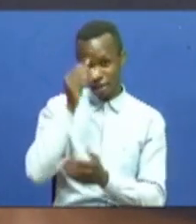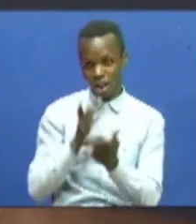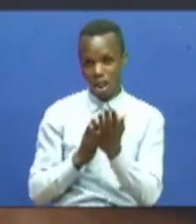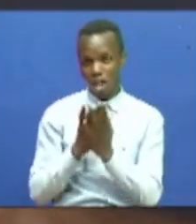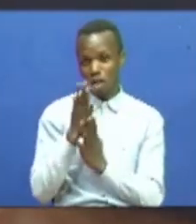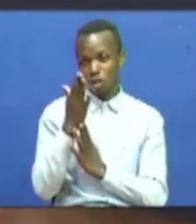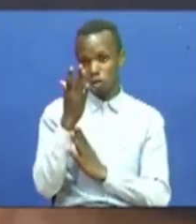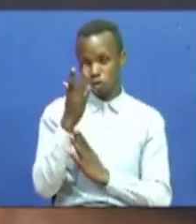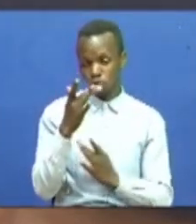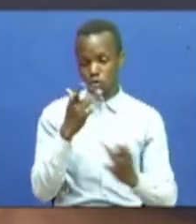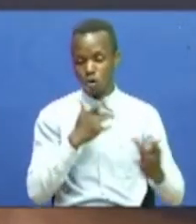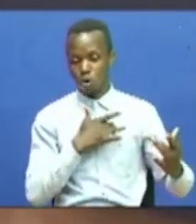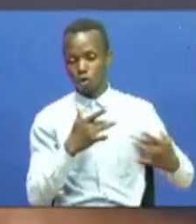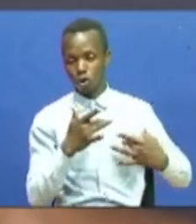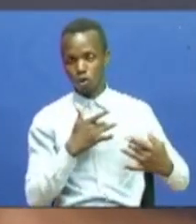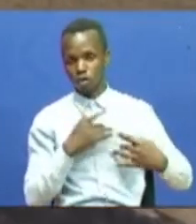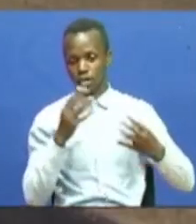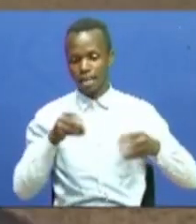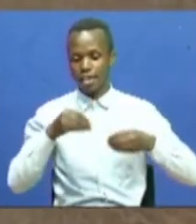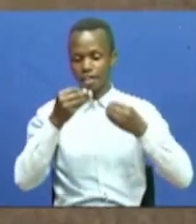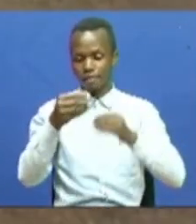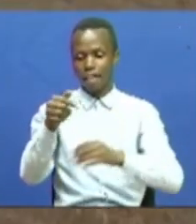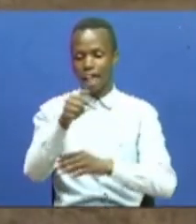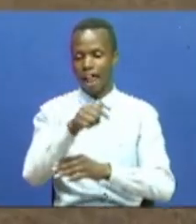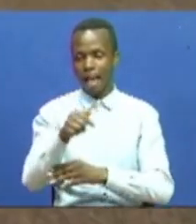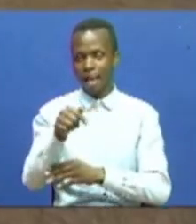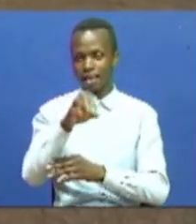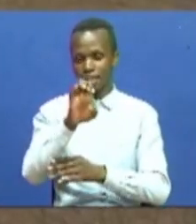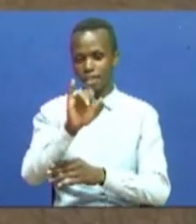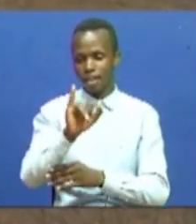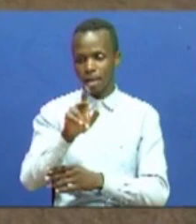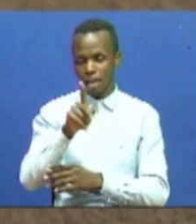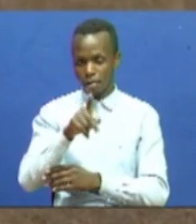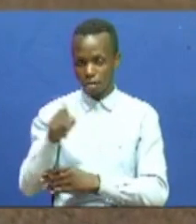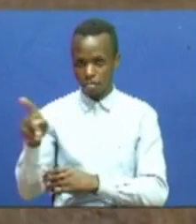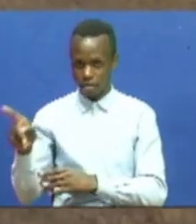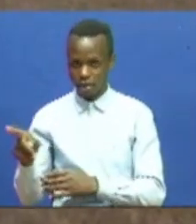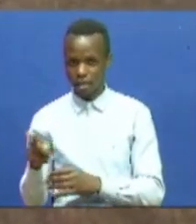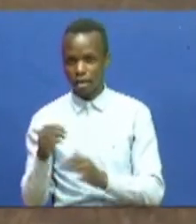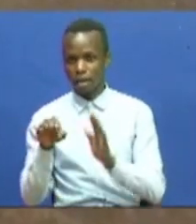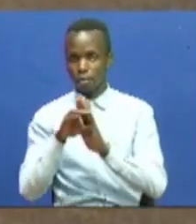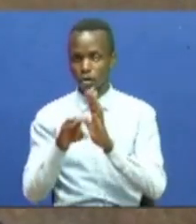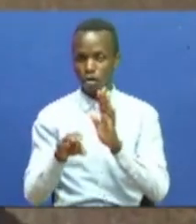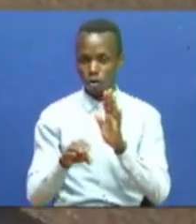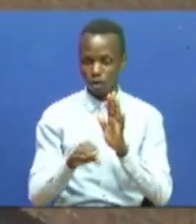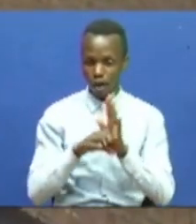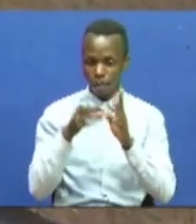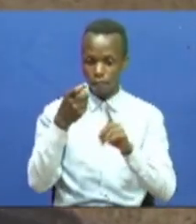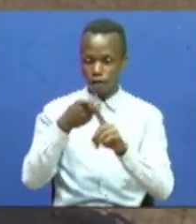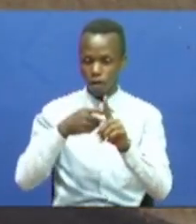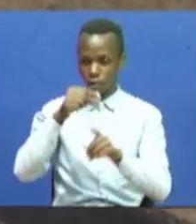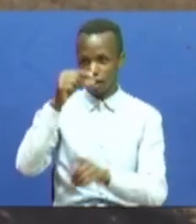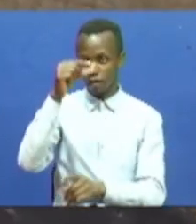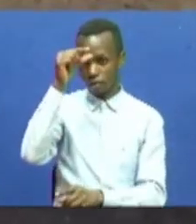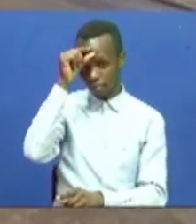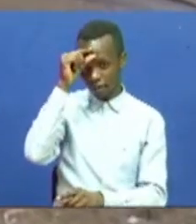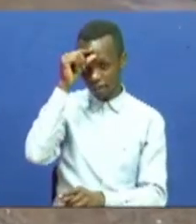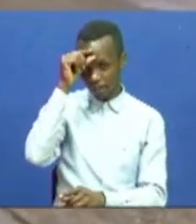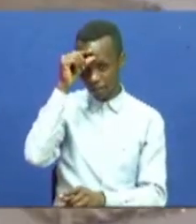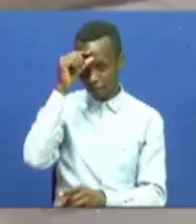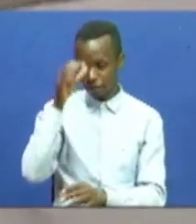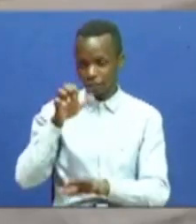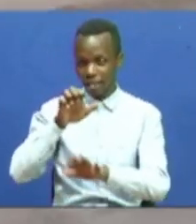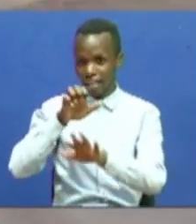the consultants that they provided for us. EIPP is an extended cooperation grant model from the Korean government, meant to foster